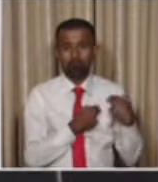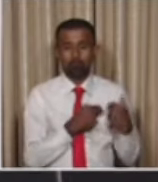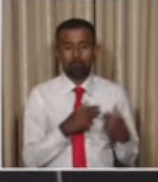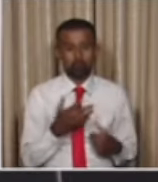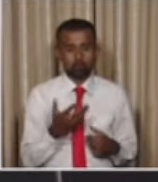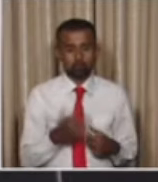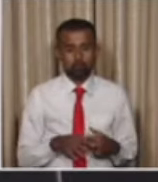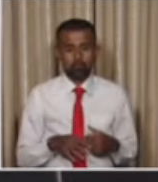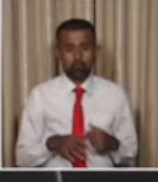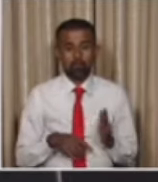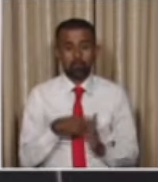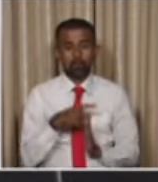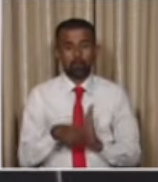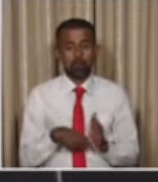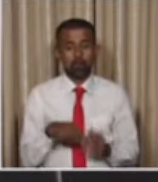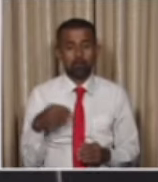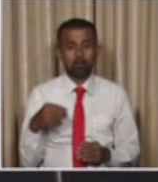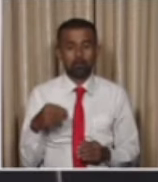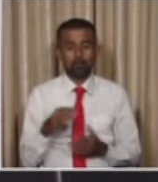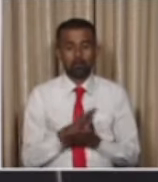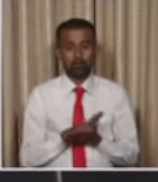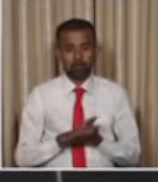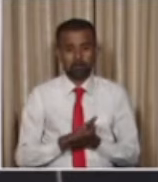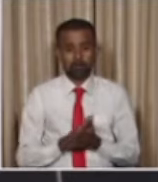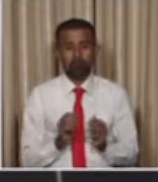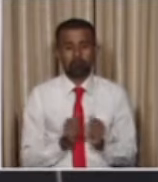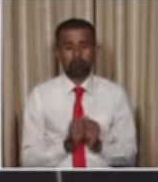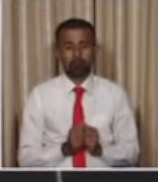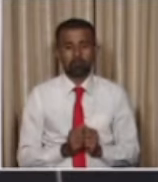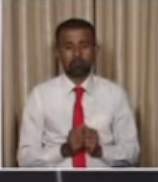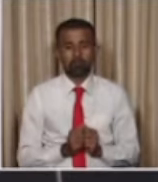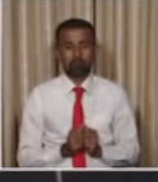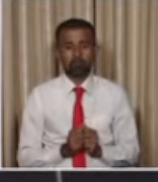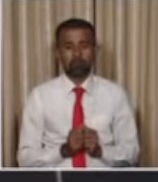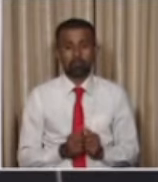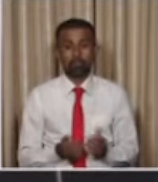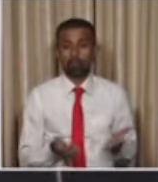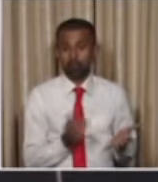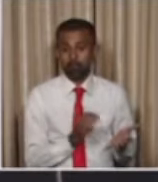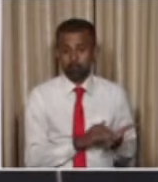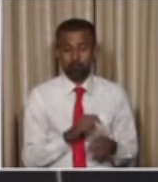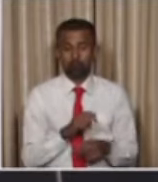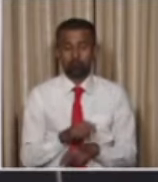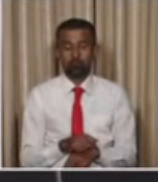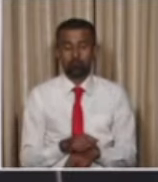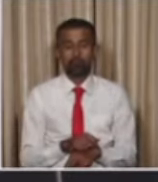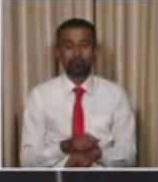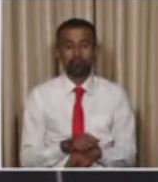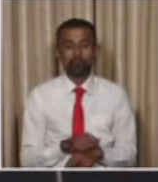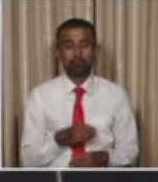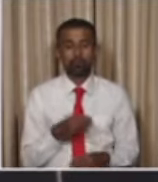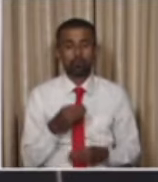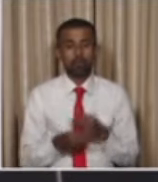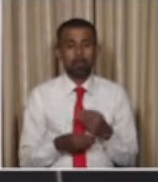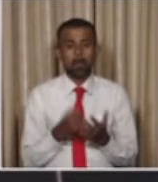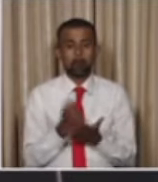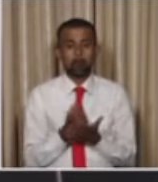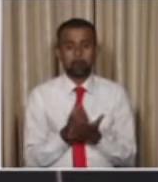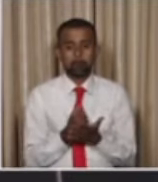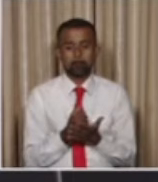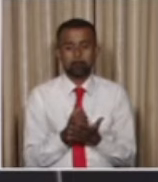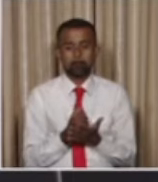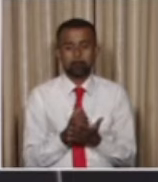restructuring fiasco, which once again went to assist the commercial banks in the country. They have been able